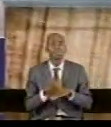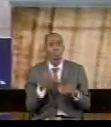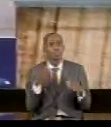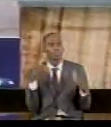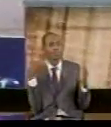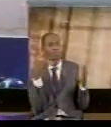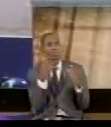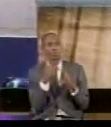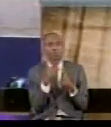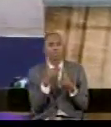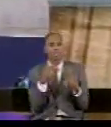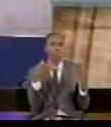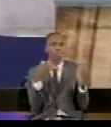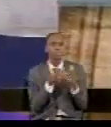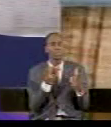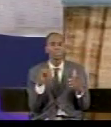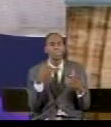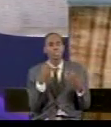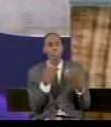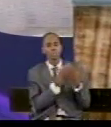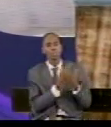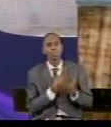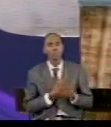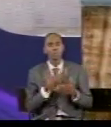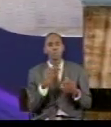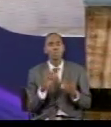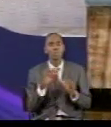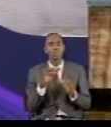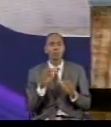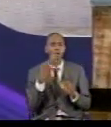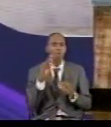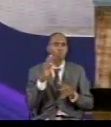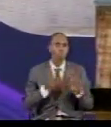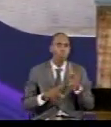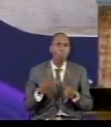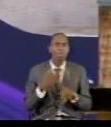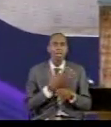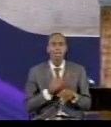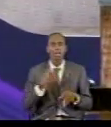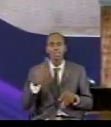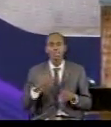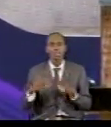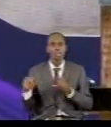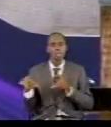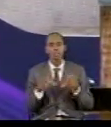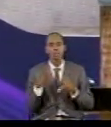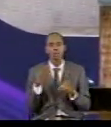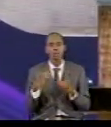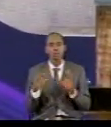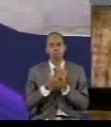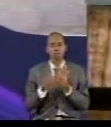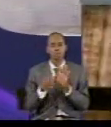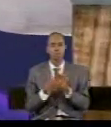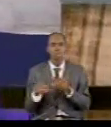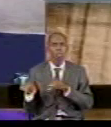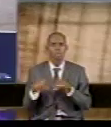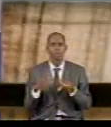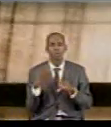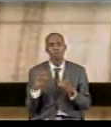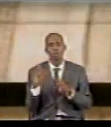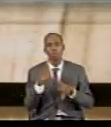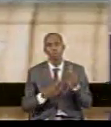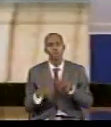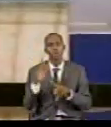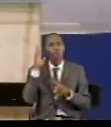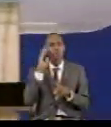men, arguments of men, and reactions of men. Negative reactions will not run